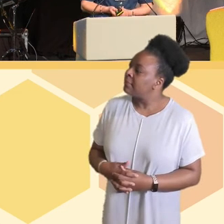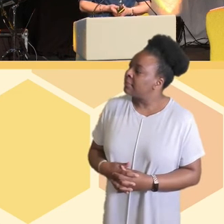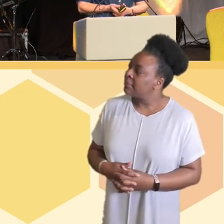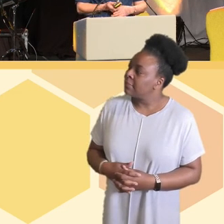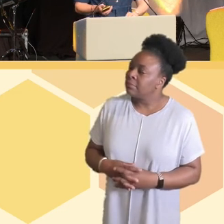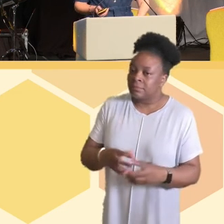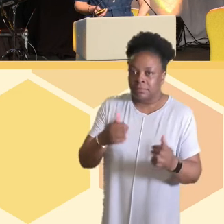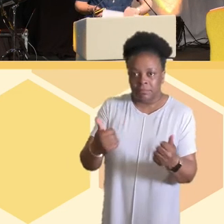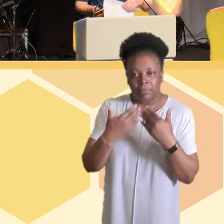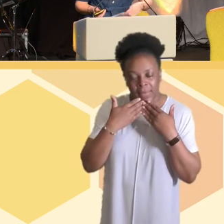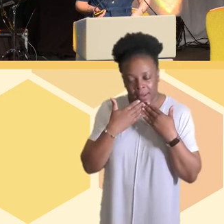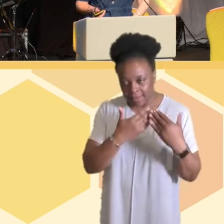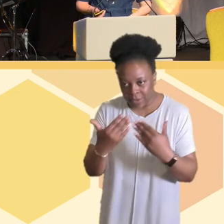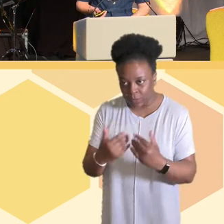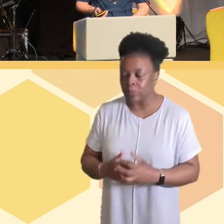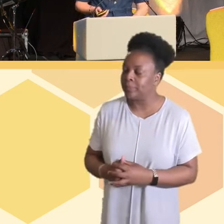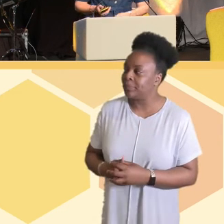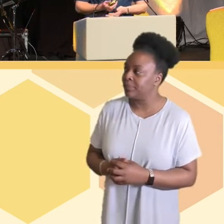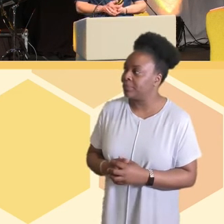Thank you.